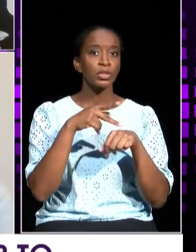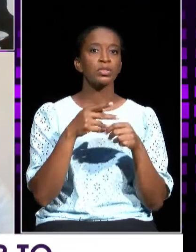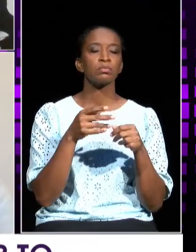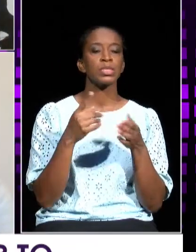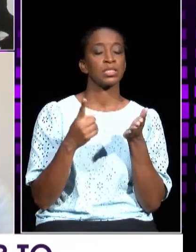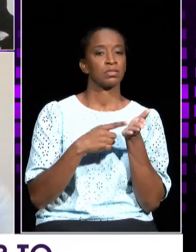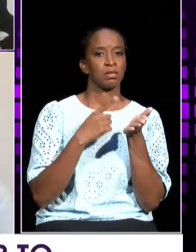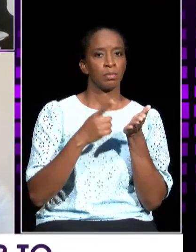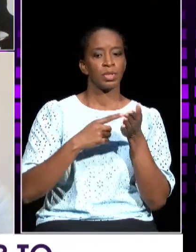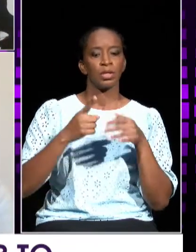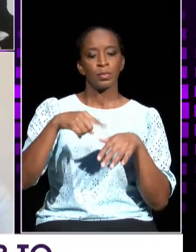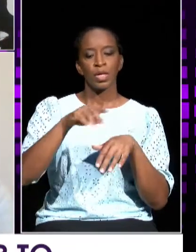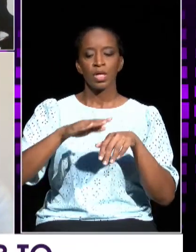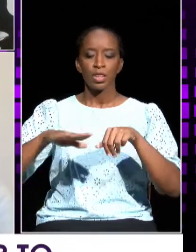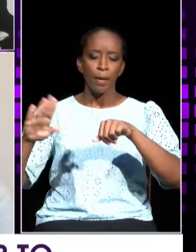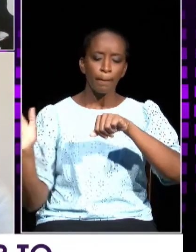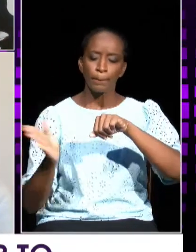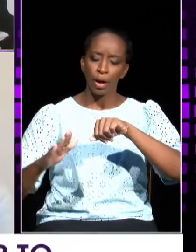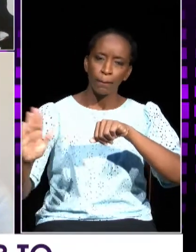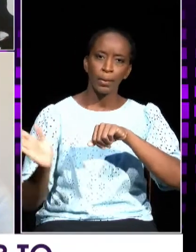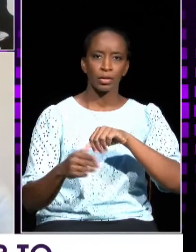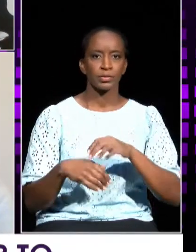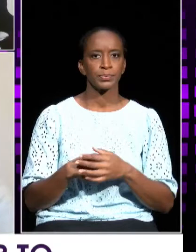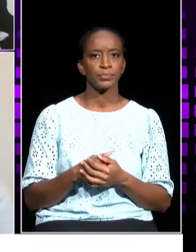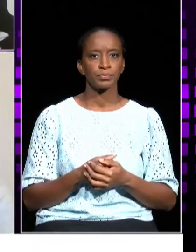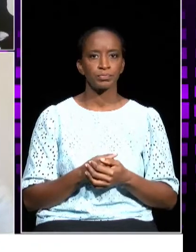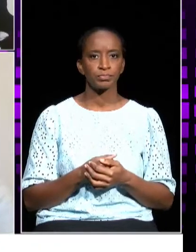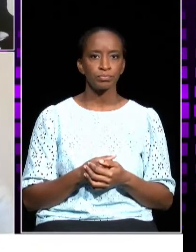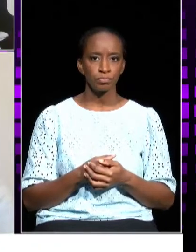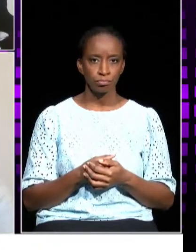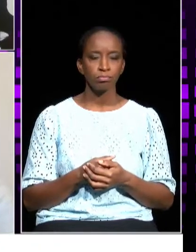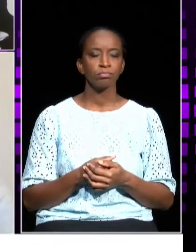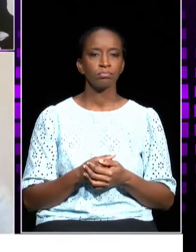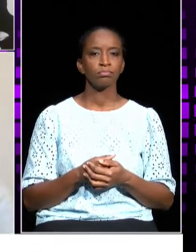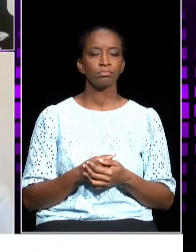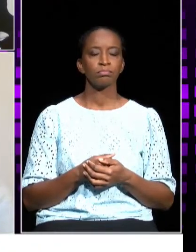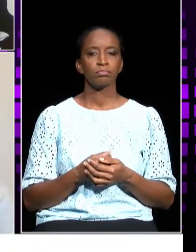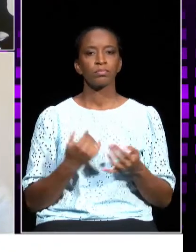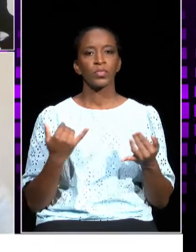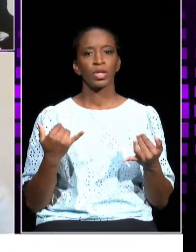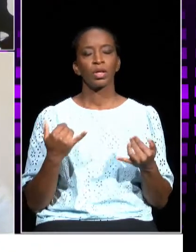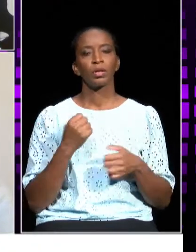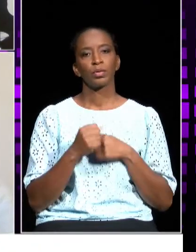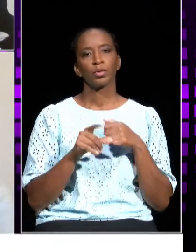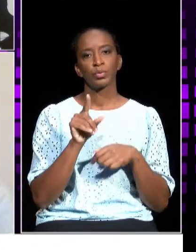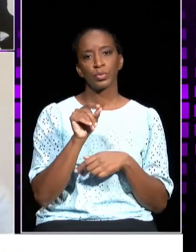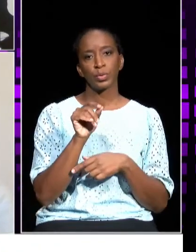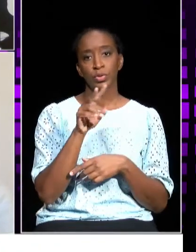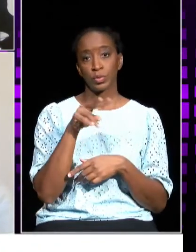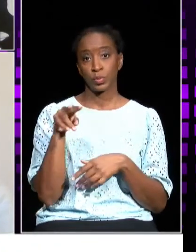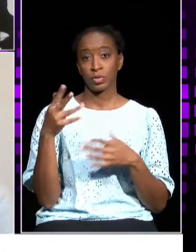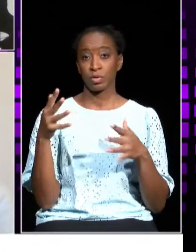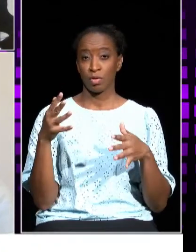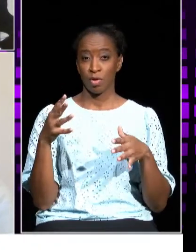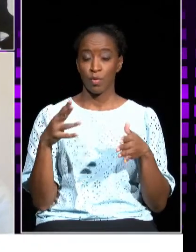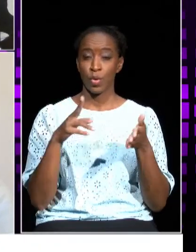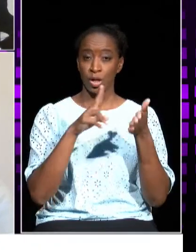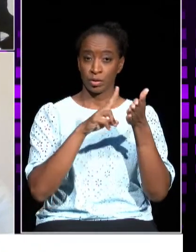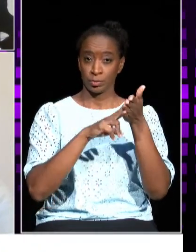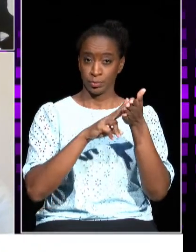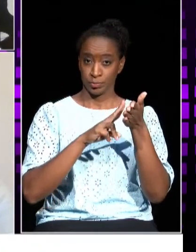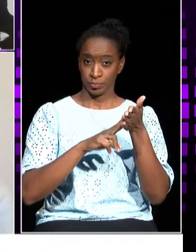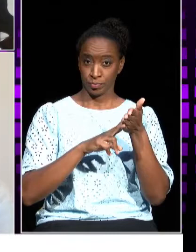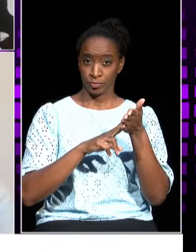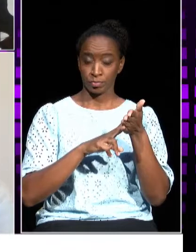administers corporal punishment. In a space of 2022, where we've signed on to the Convention of the Rights of the Child, it speaks